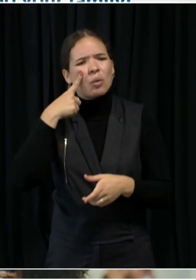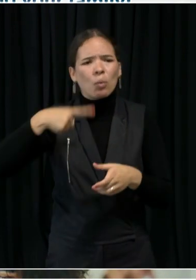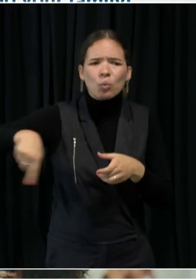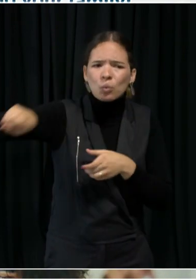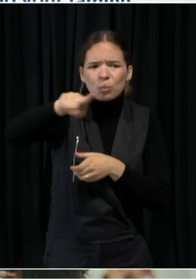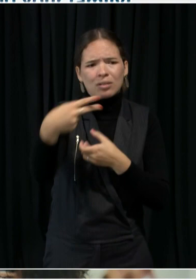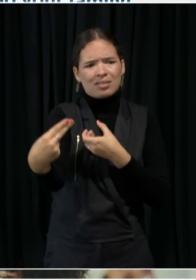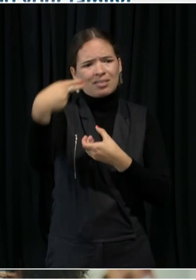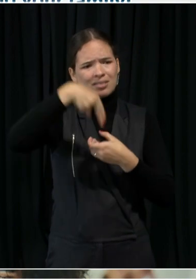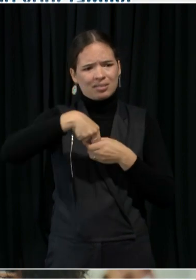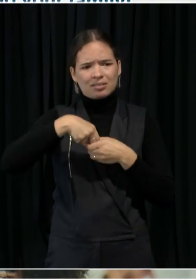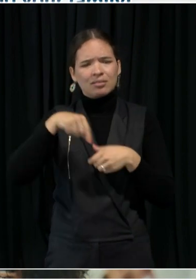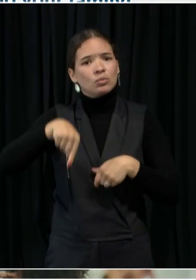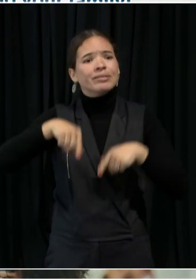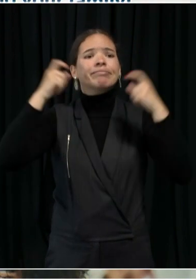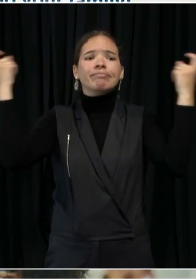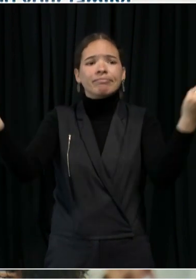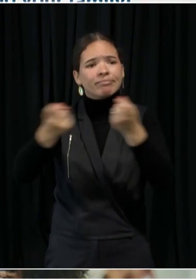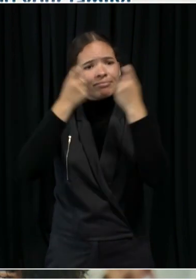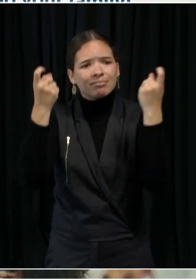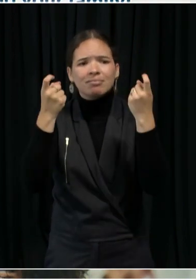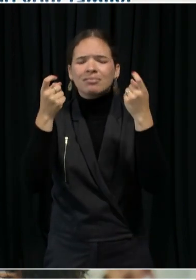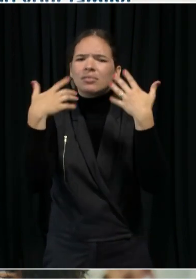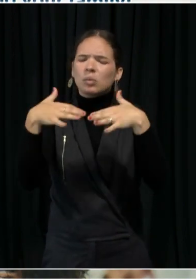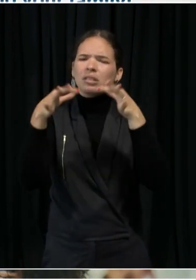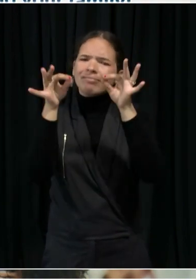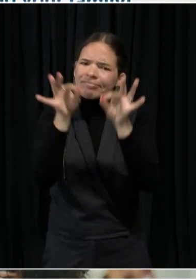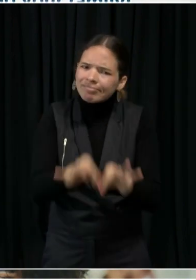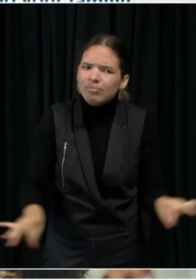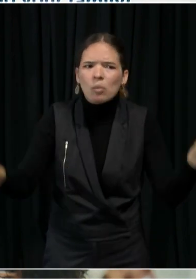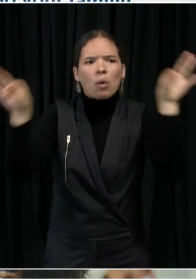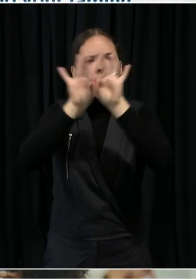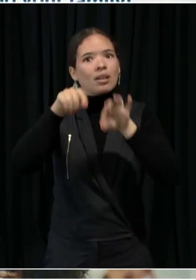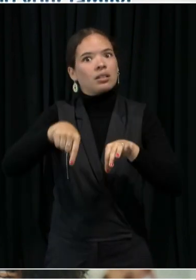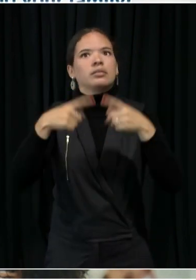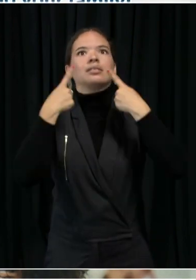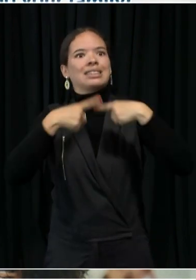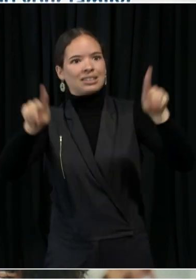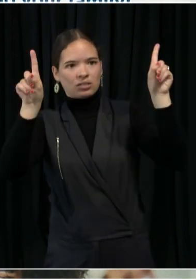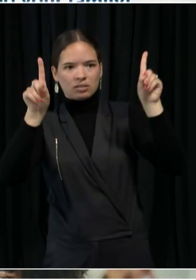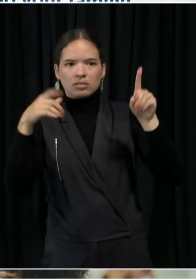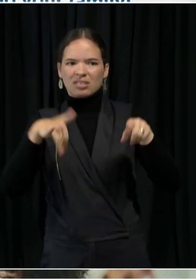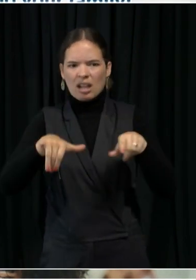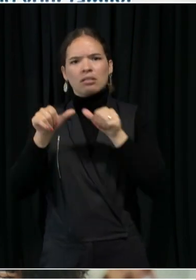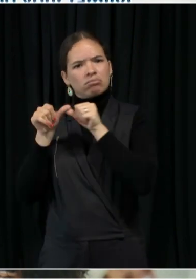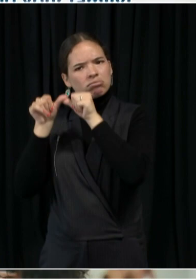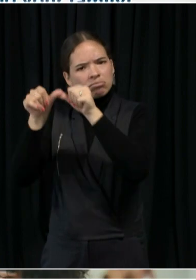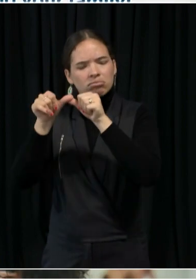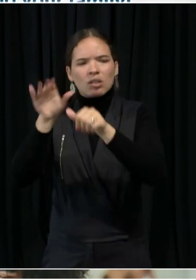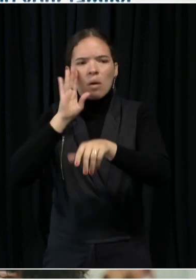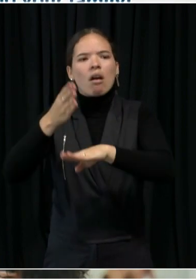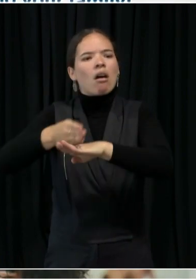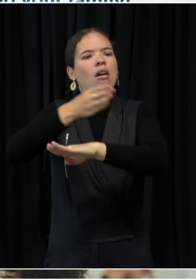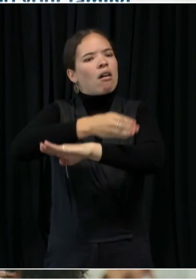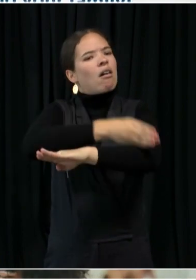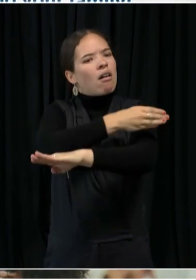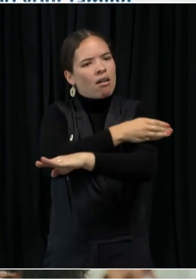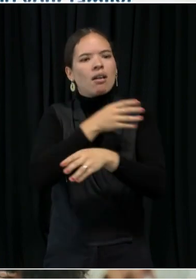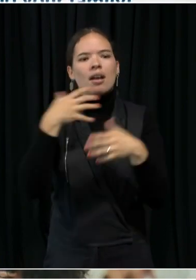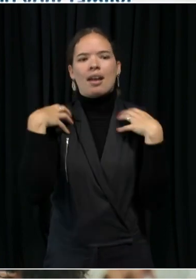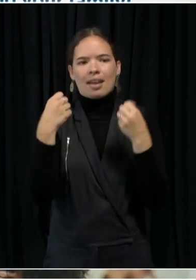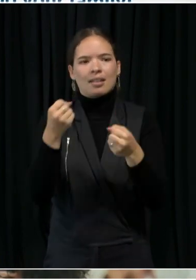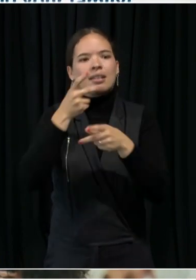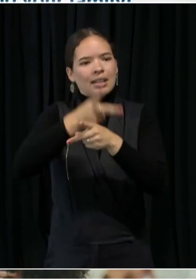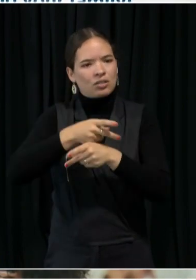this important effort and forward movement in the advancement of healthcare in our nation's capital. I would now like to